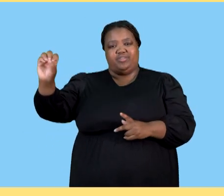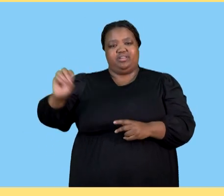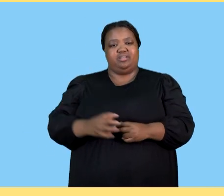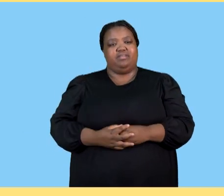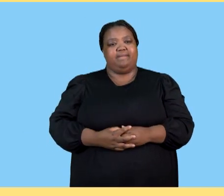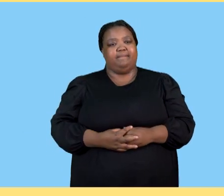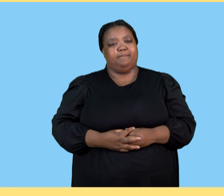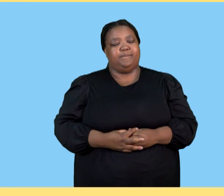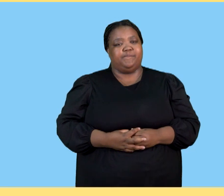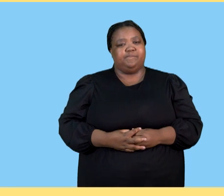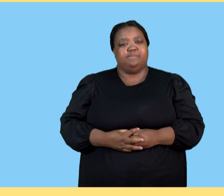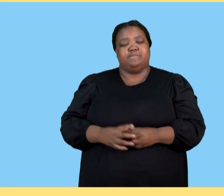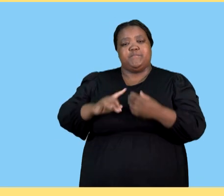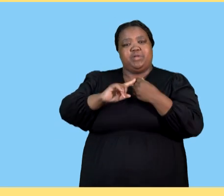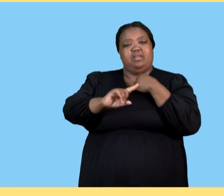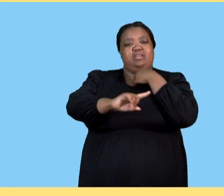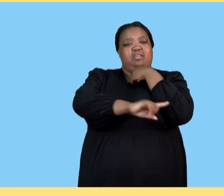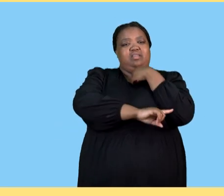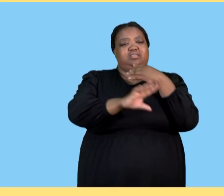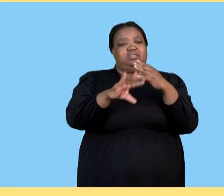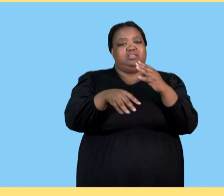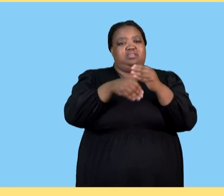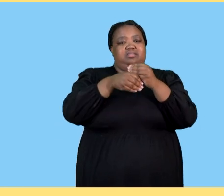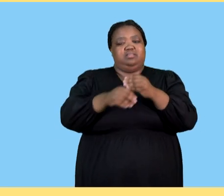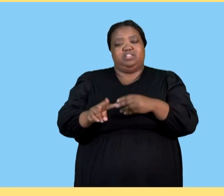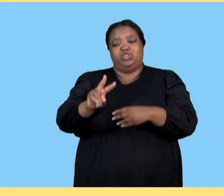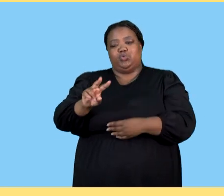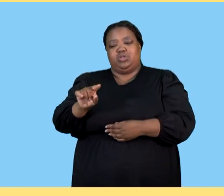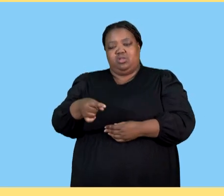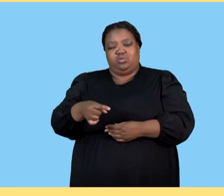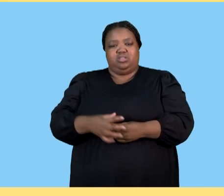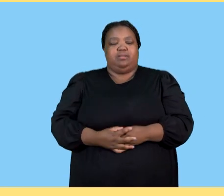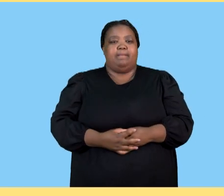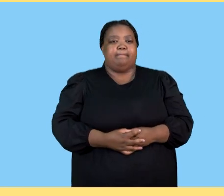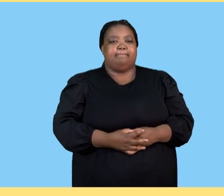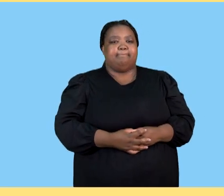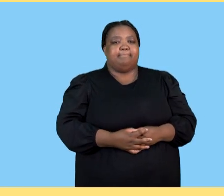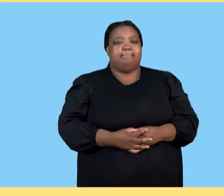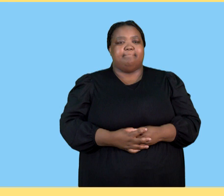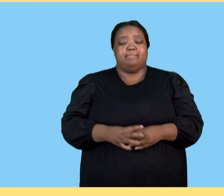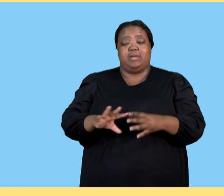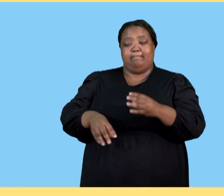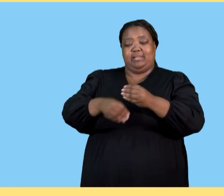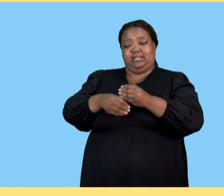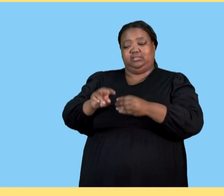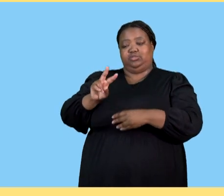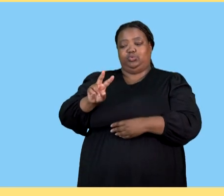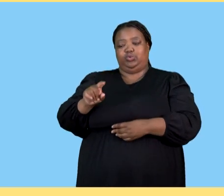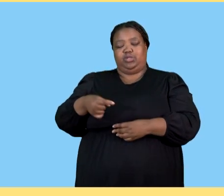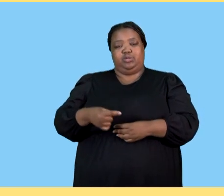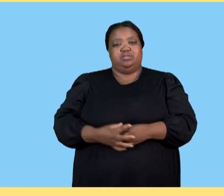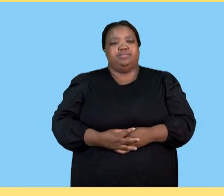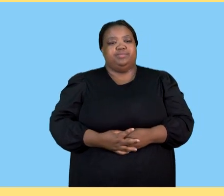800, and then lastly I add 2,000 plus